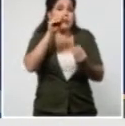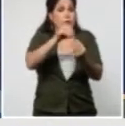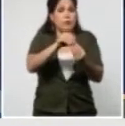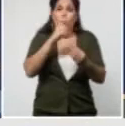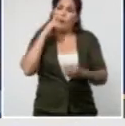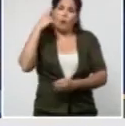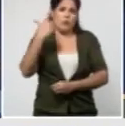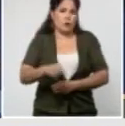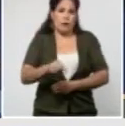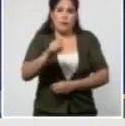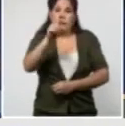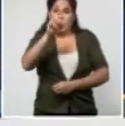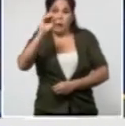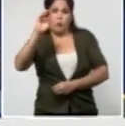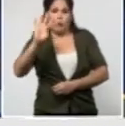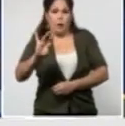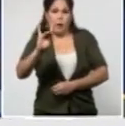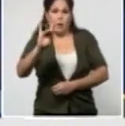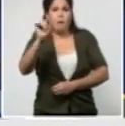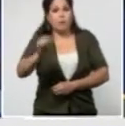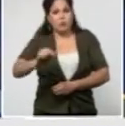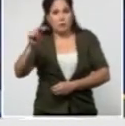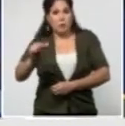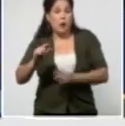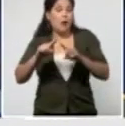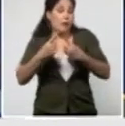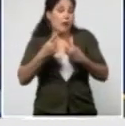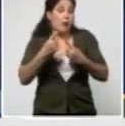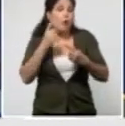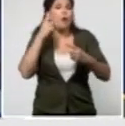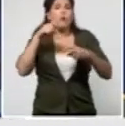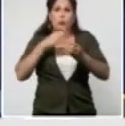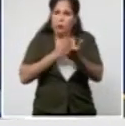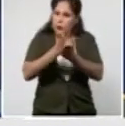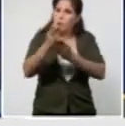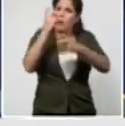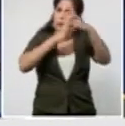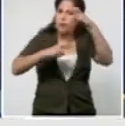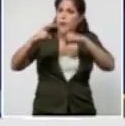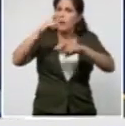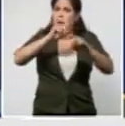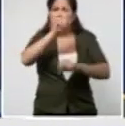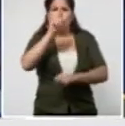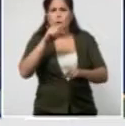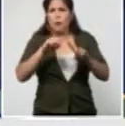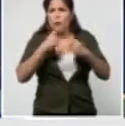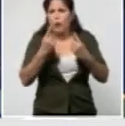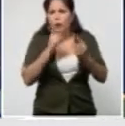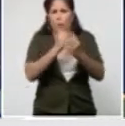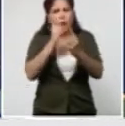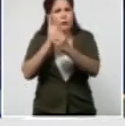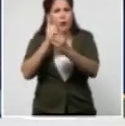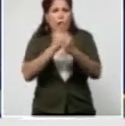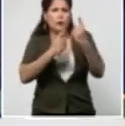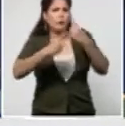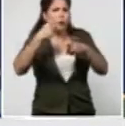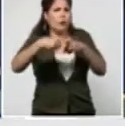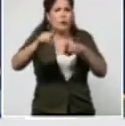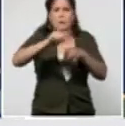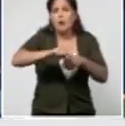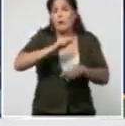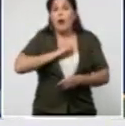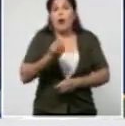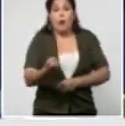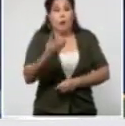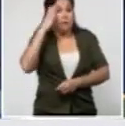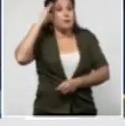We have 109 patients during the pandemic whose source of infection has not been determined, and we continue working in the